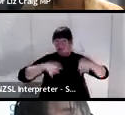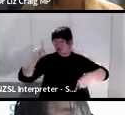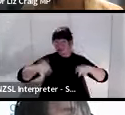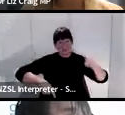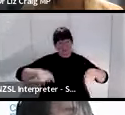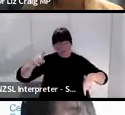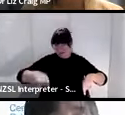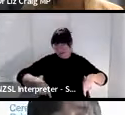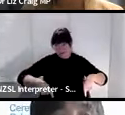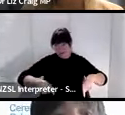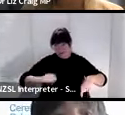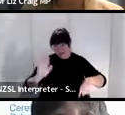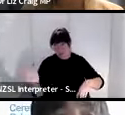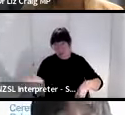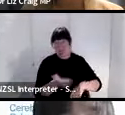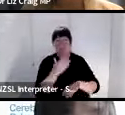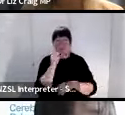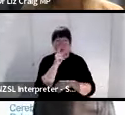all people. And